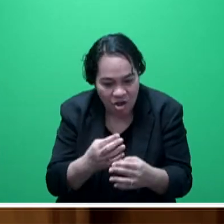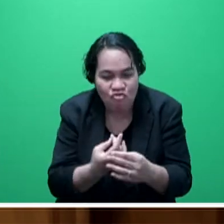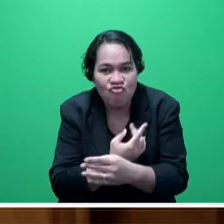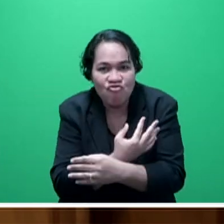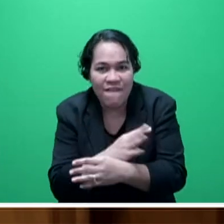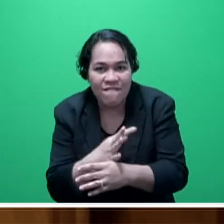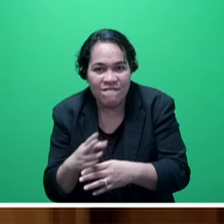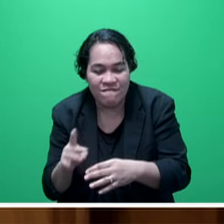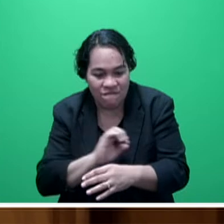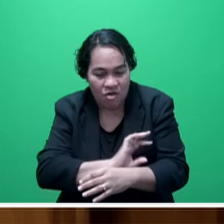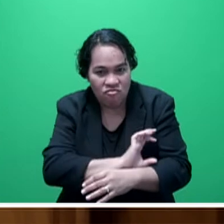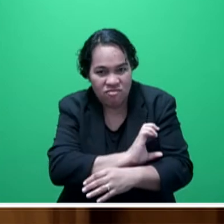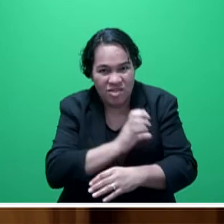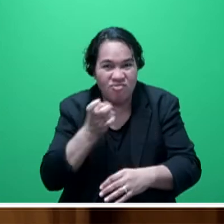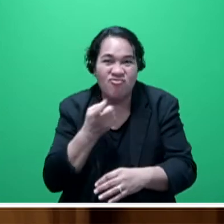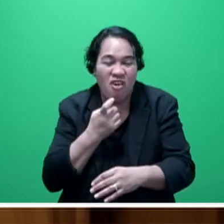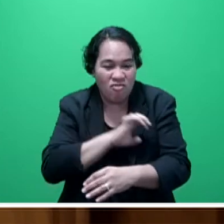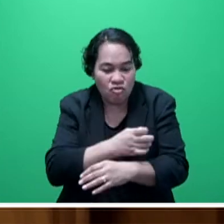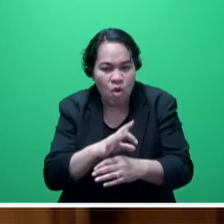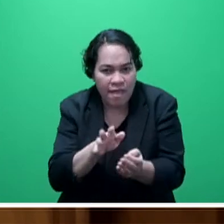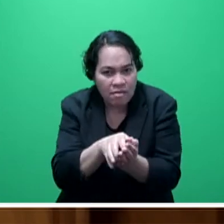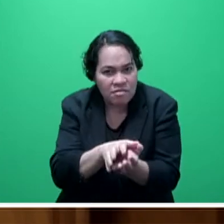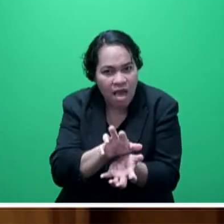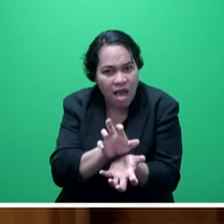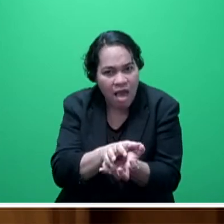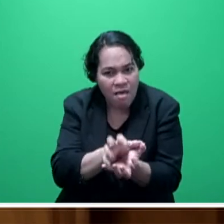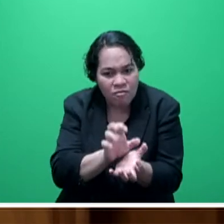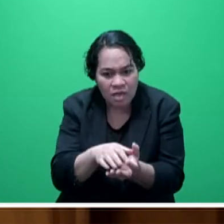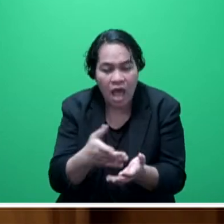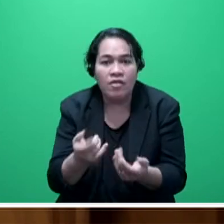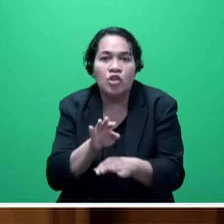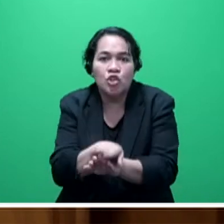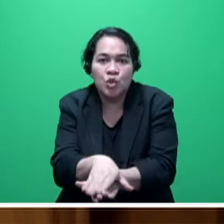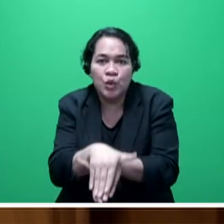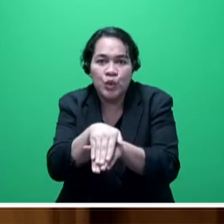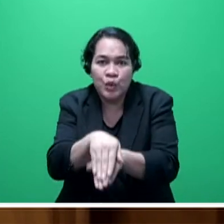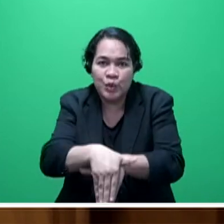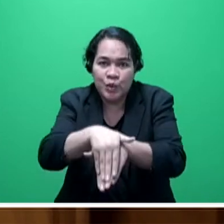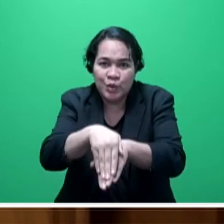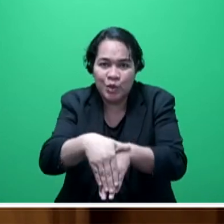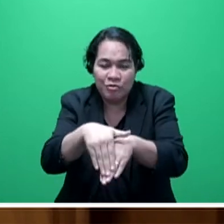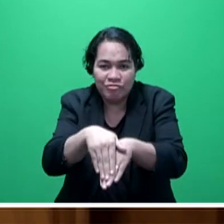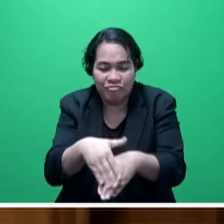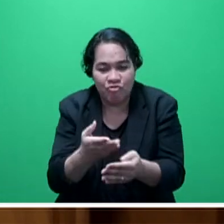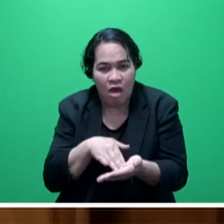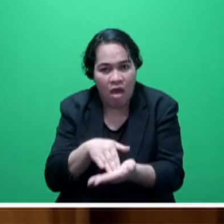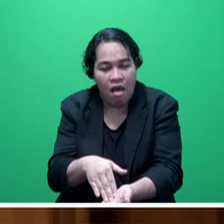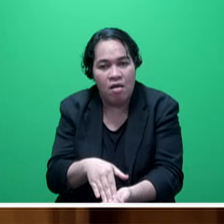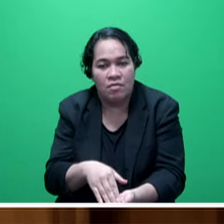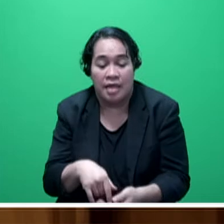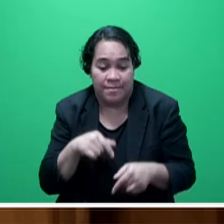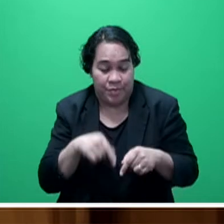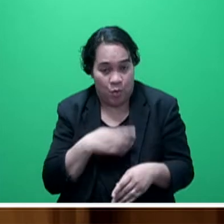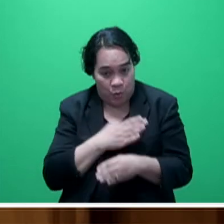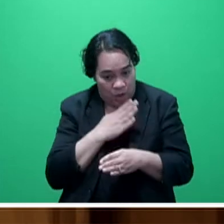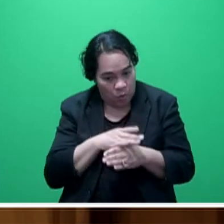the reseeding program of giant clams and rehabilitation of turtles. Additionally, the Ministry will continue its